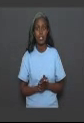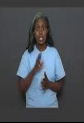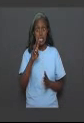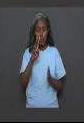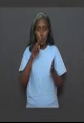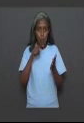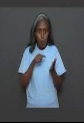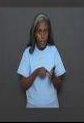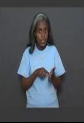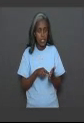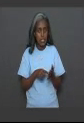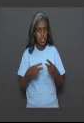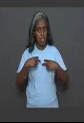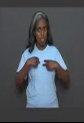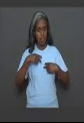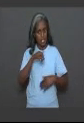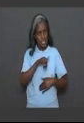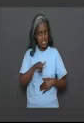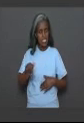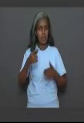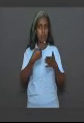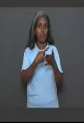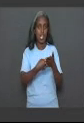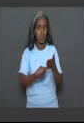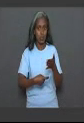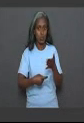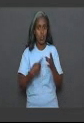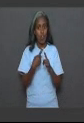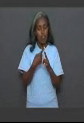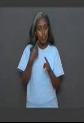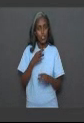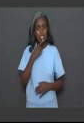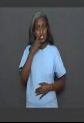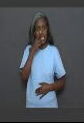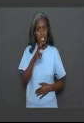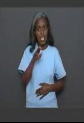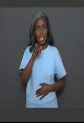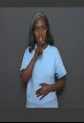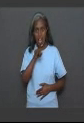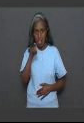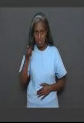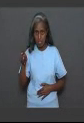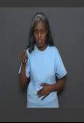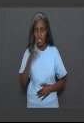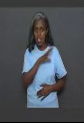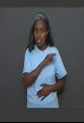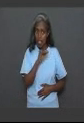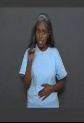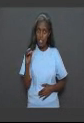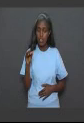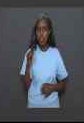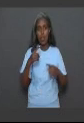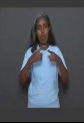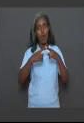The 2 points have the same value for the real axis